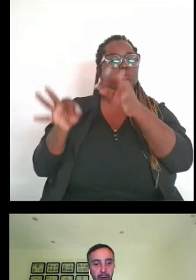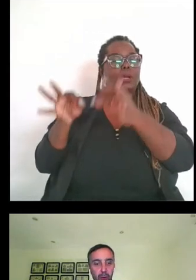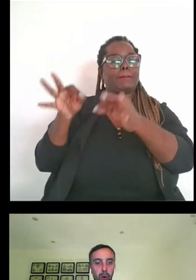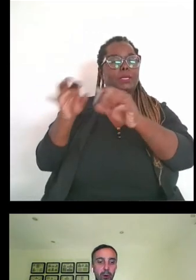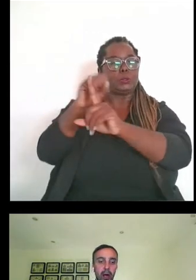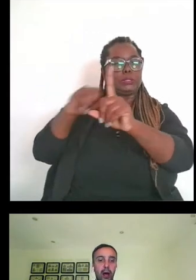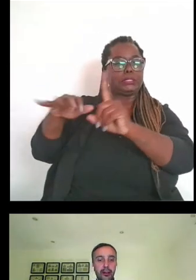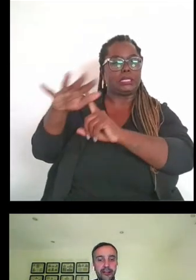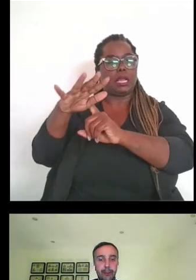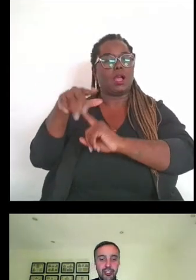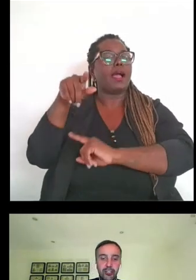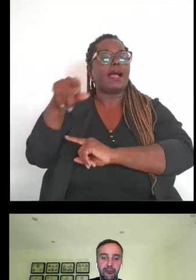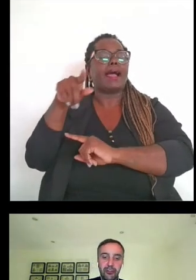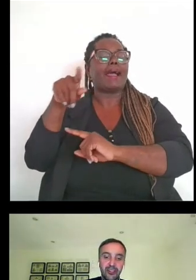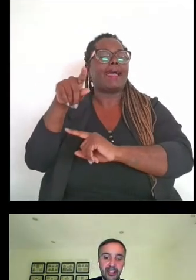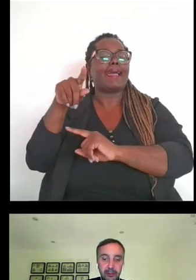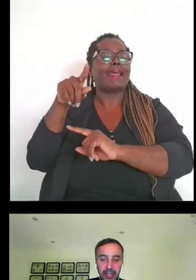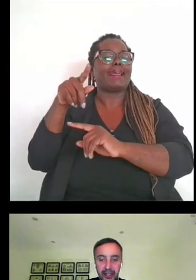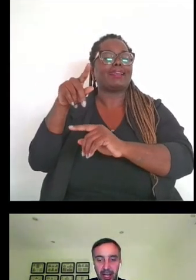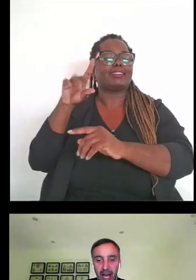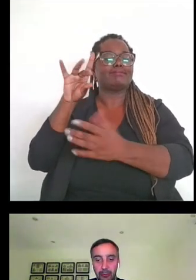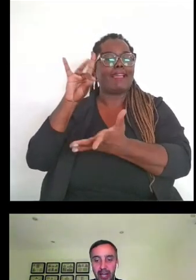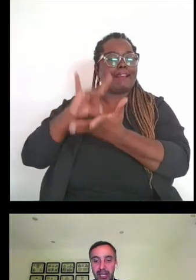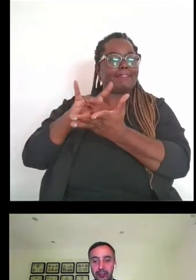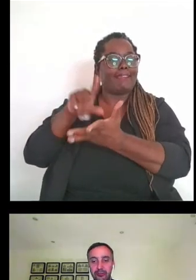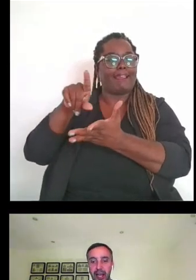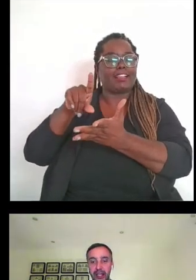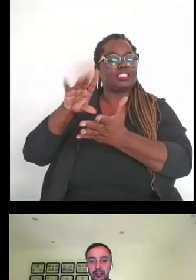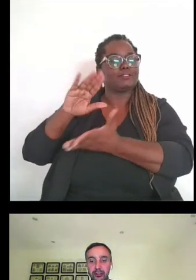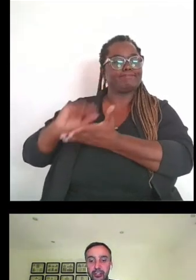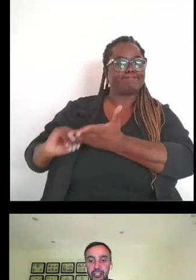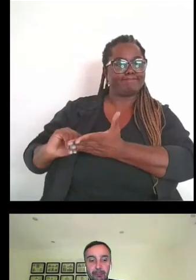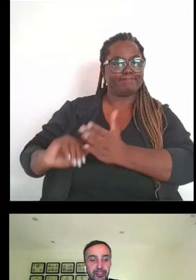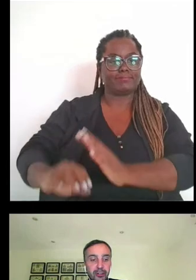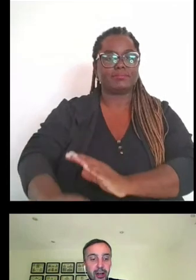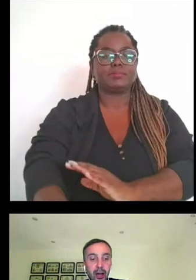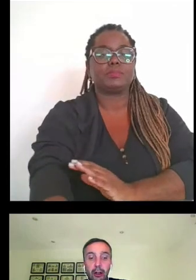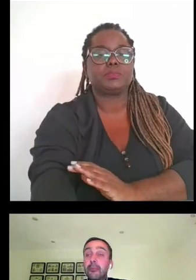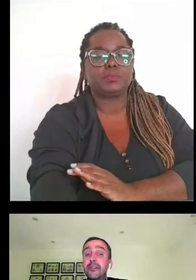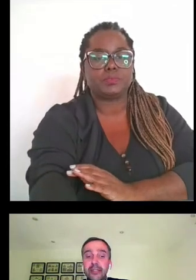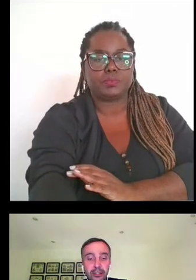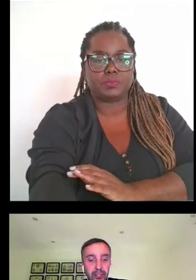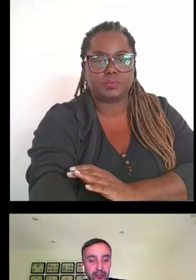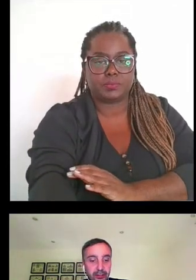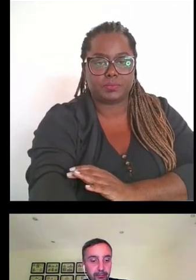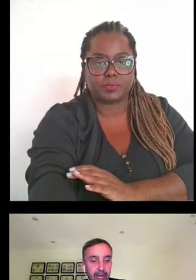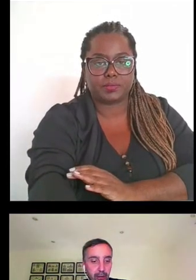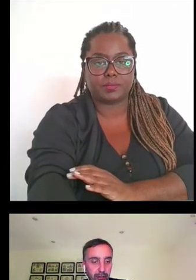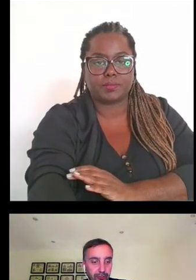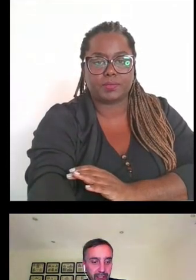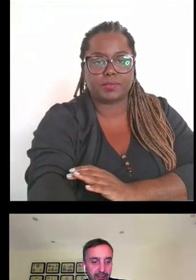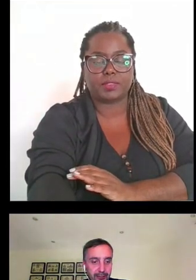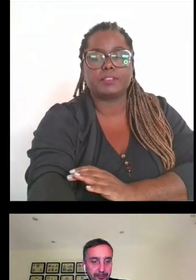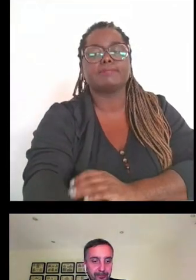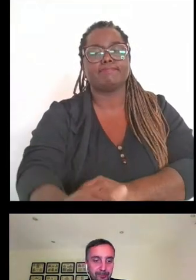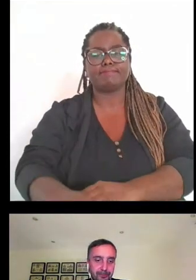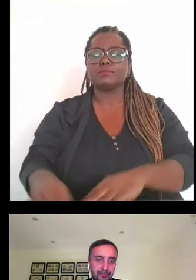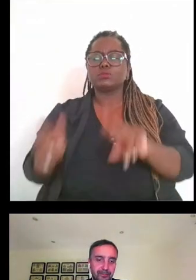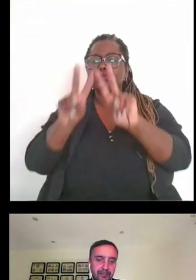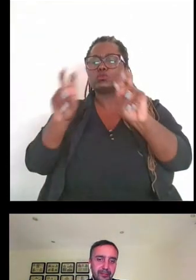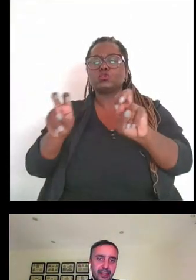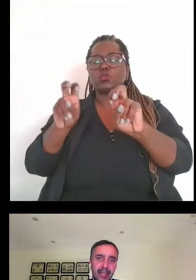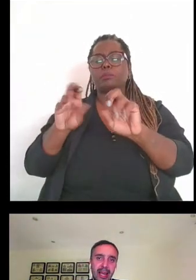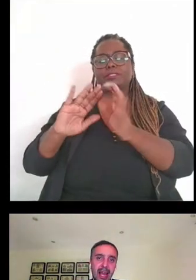and while we are on the subject of concealment I would like to invite you to the chapter on mysterious biographies